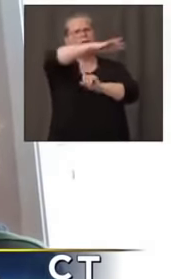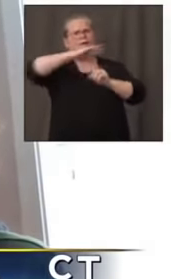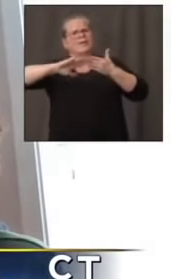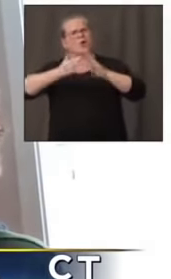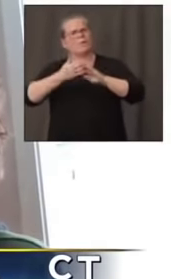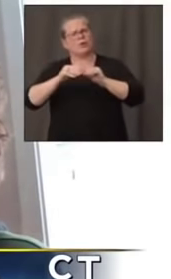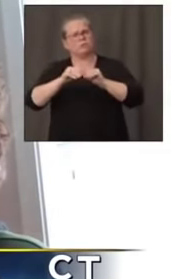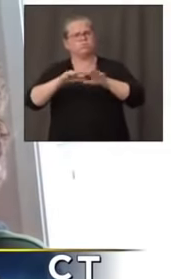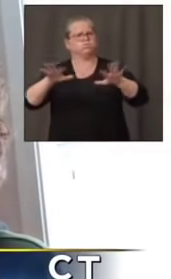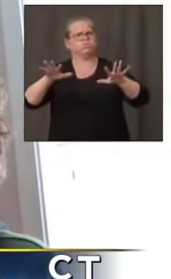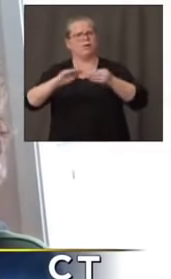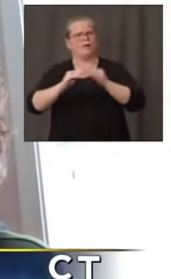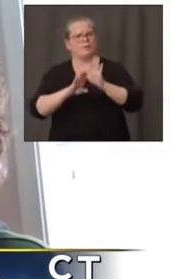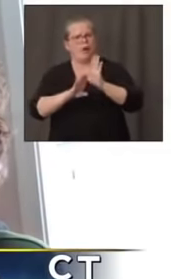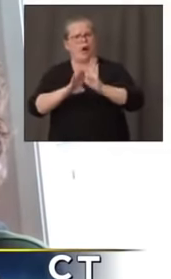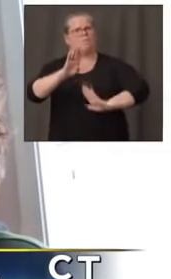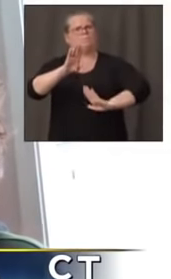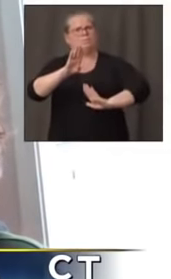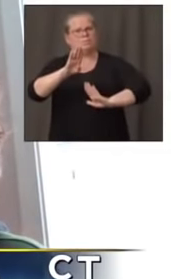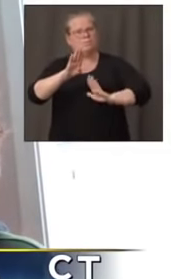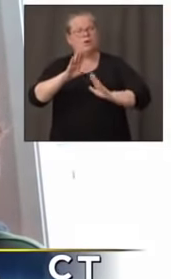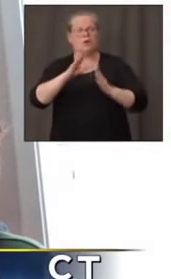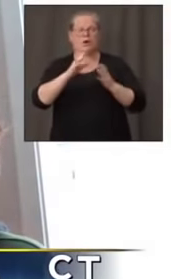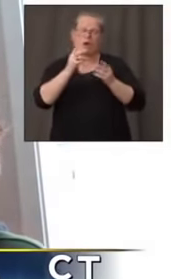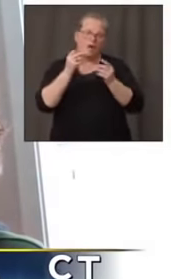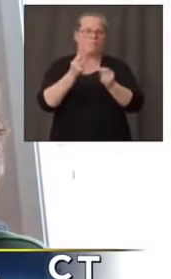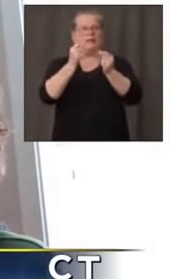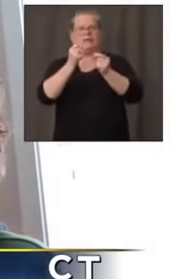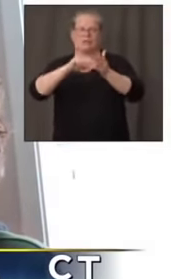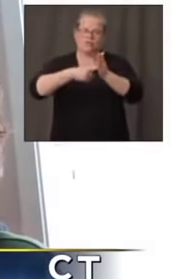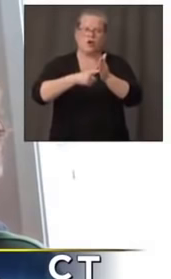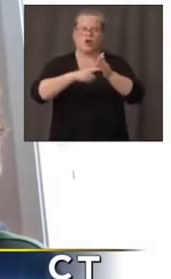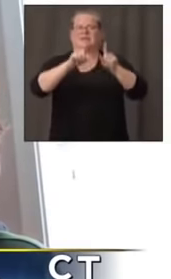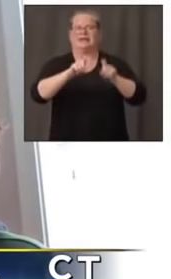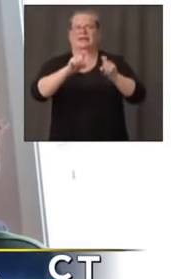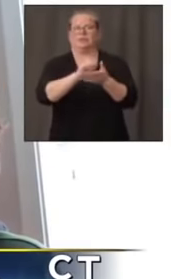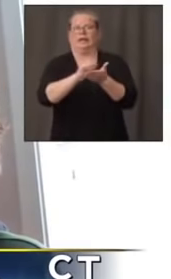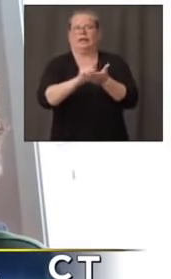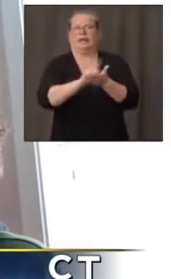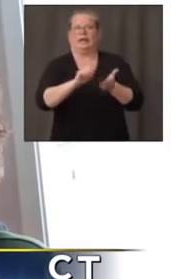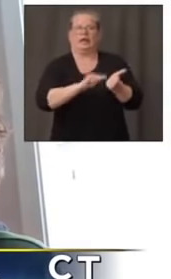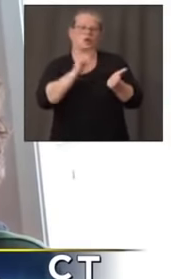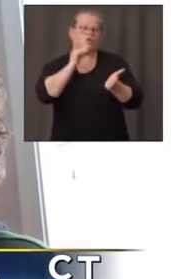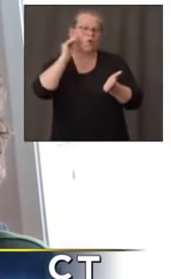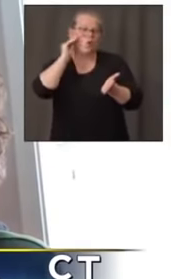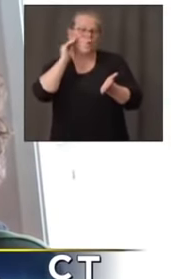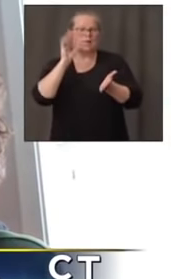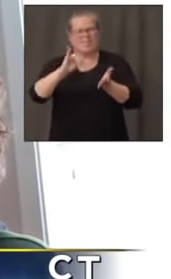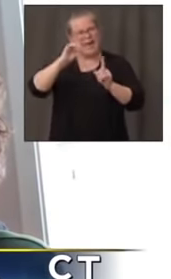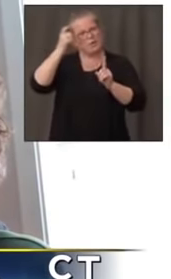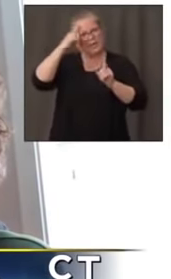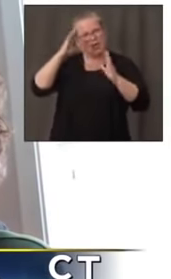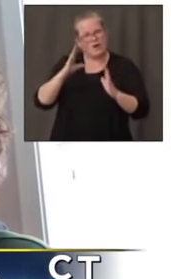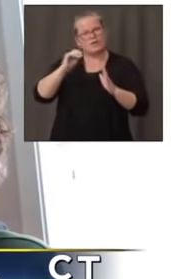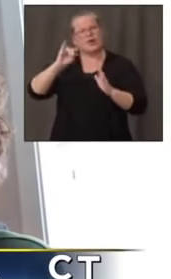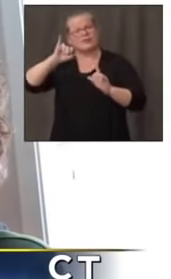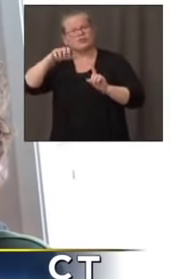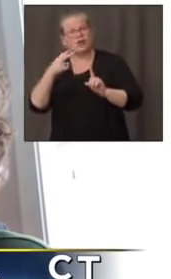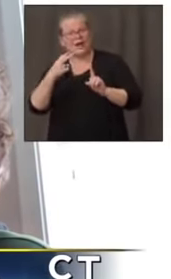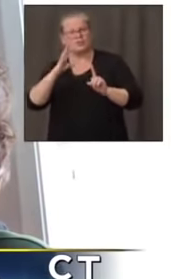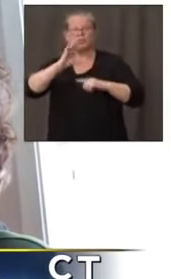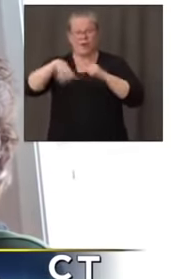what the governor and Josh were just talking about in terms of our close monitoring of community spread, that if the